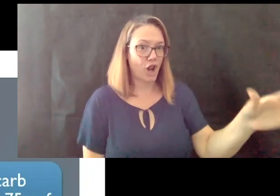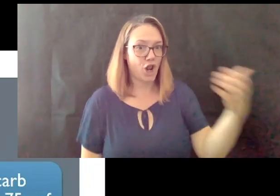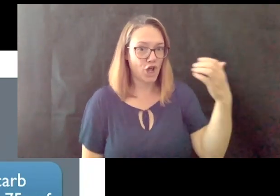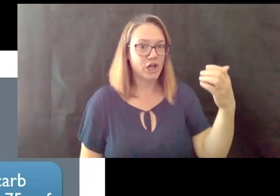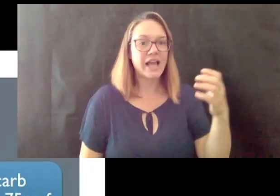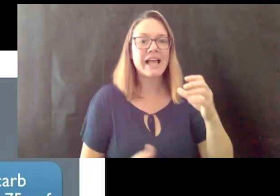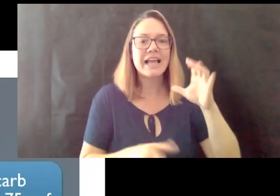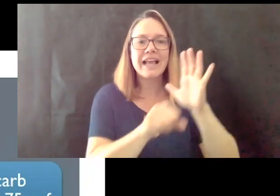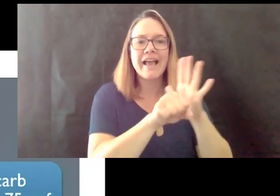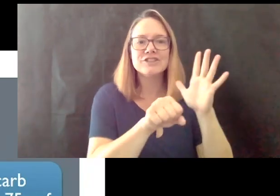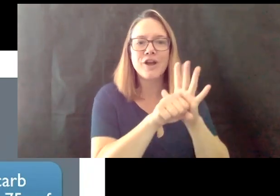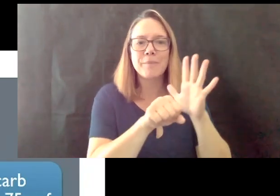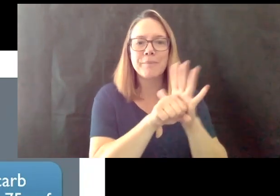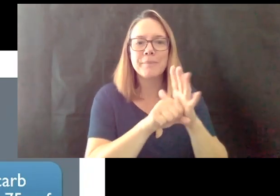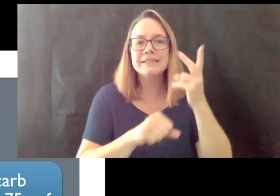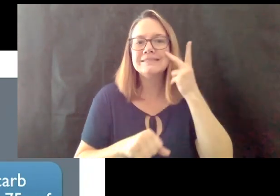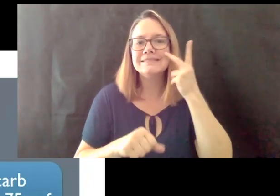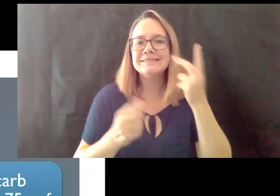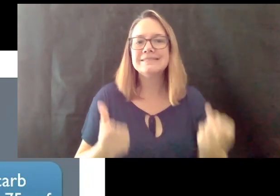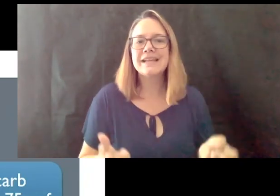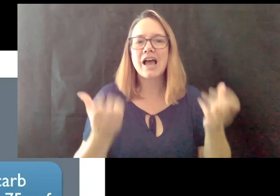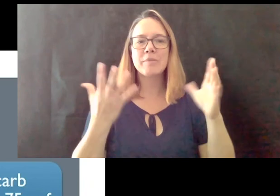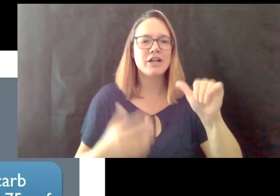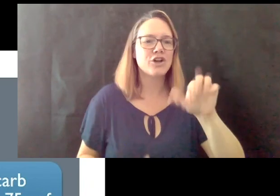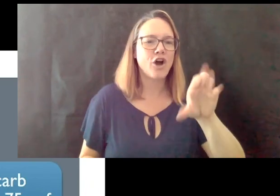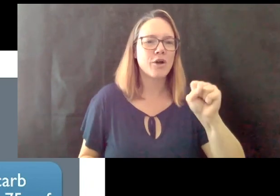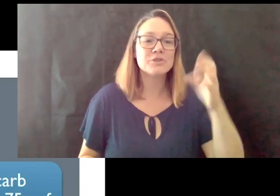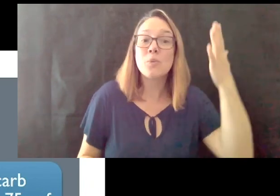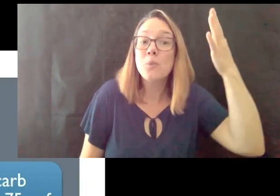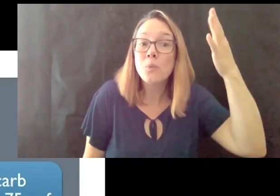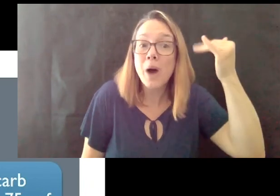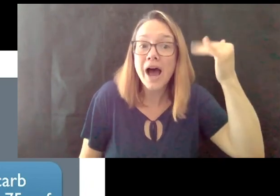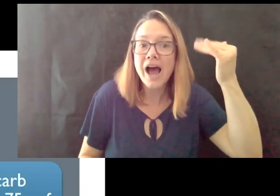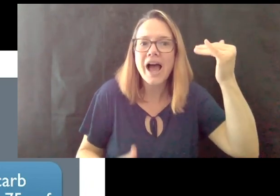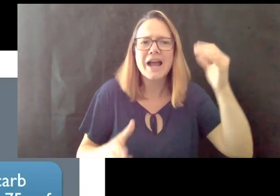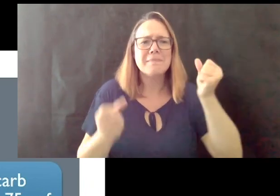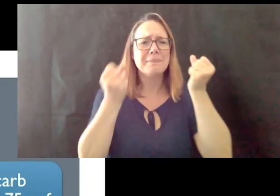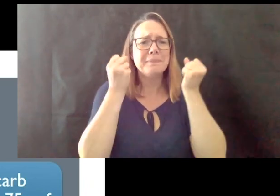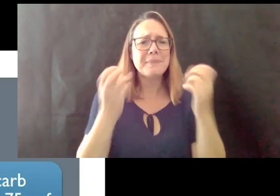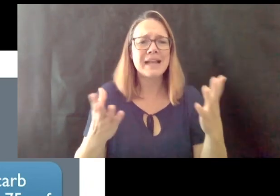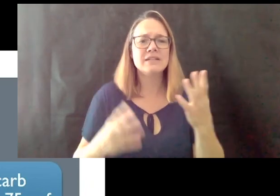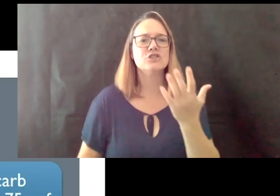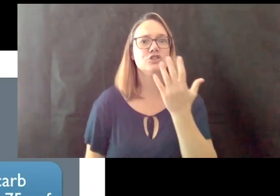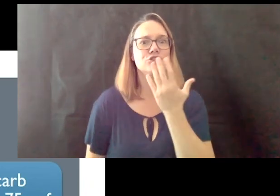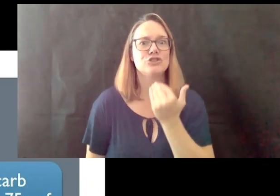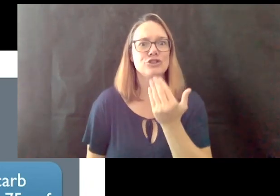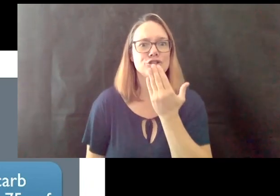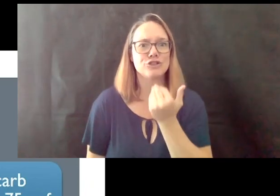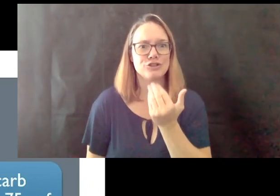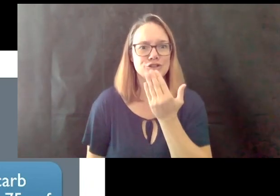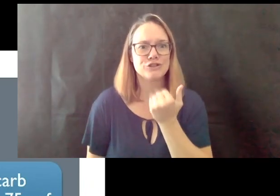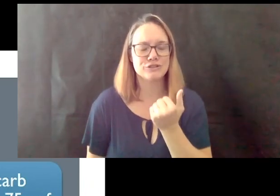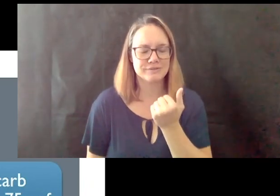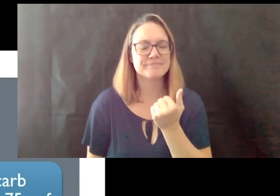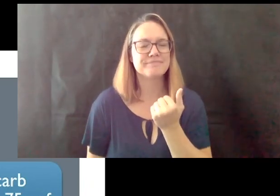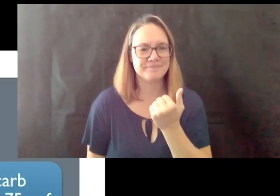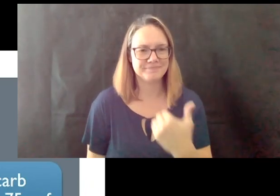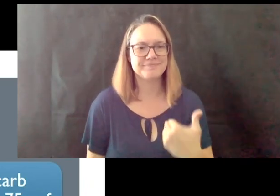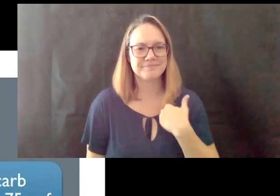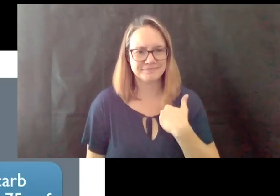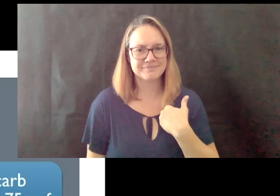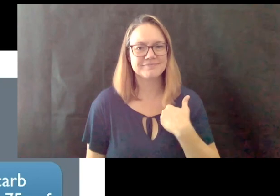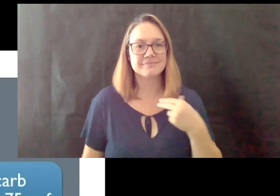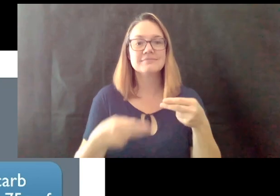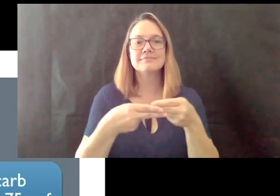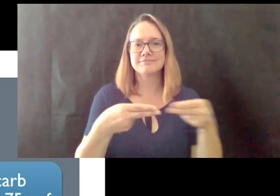and look at how many carbohydrates are in ketchup. And that's just loaded with sugar. So lots of hidden carbohydrates out